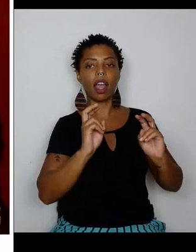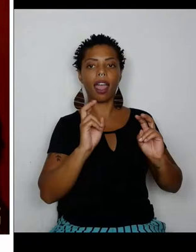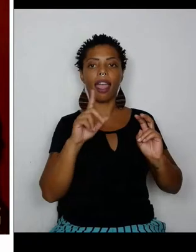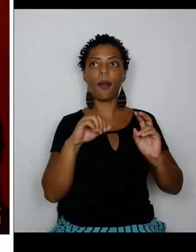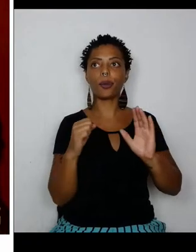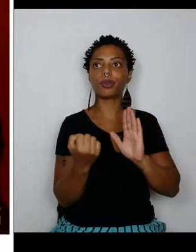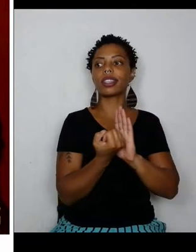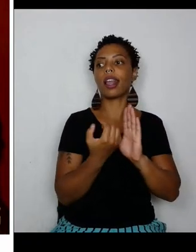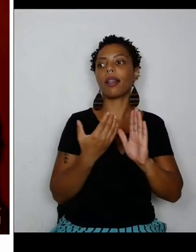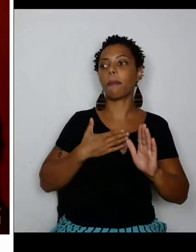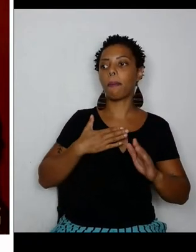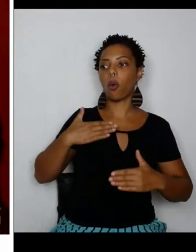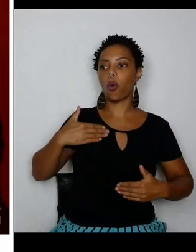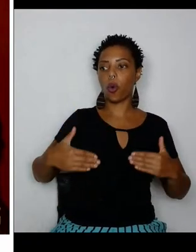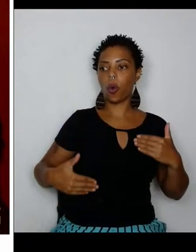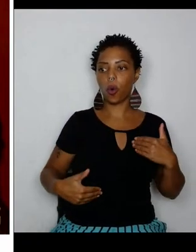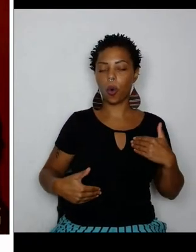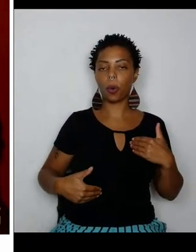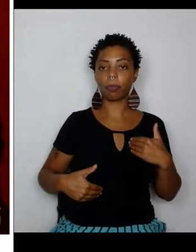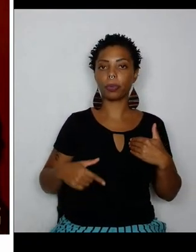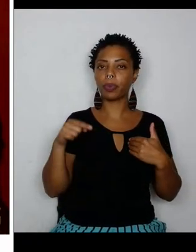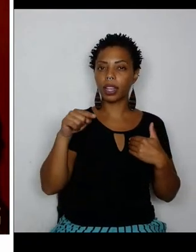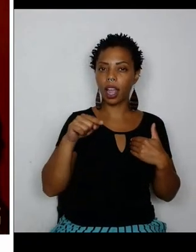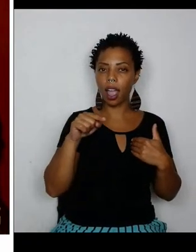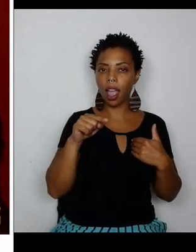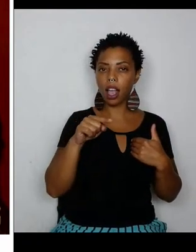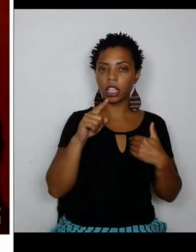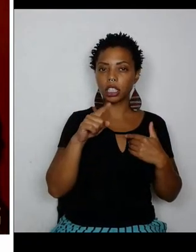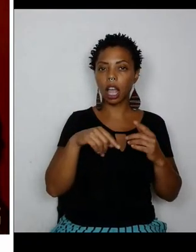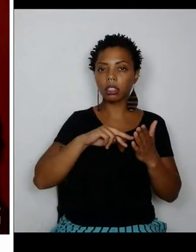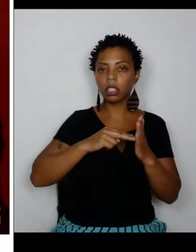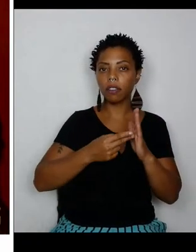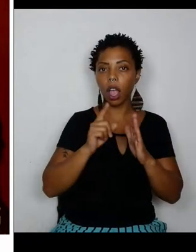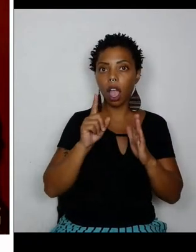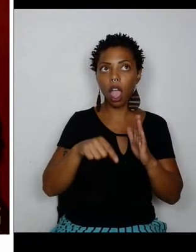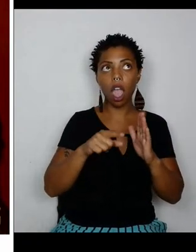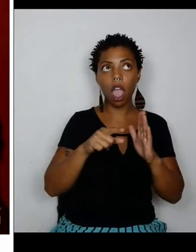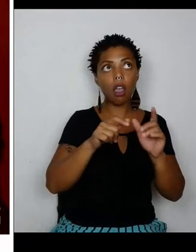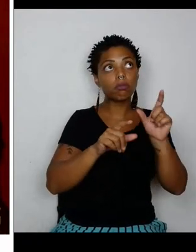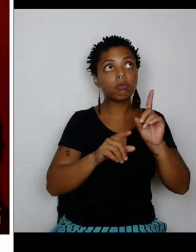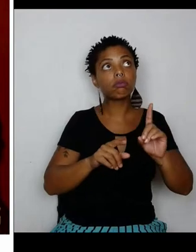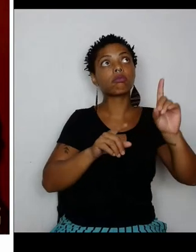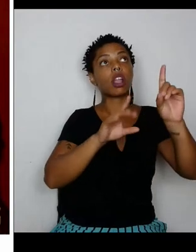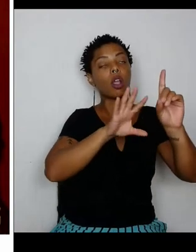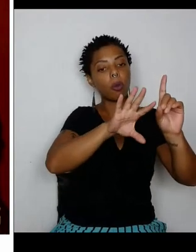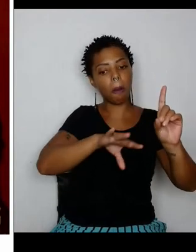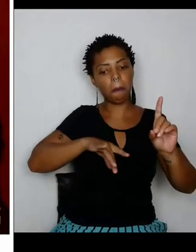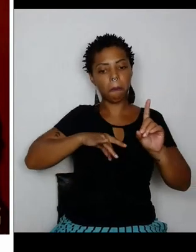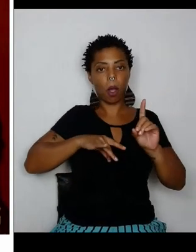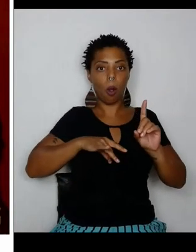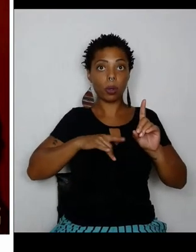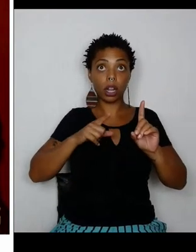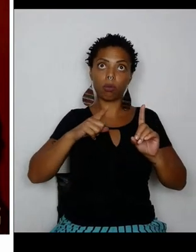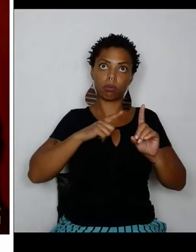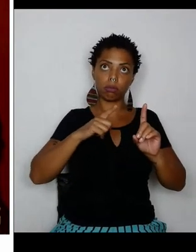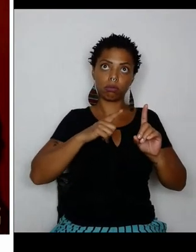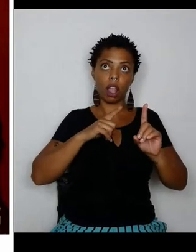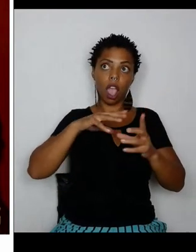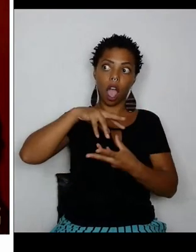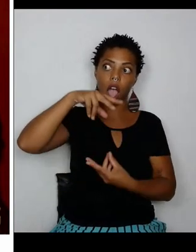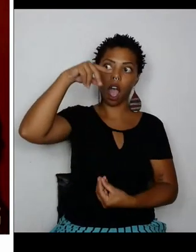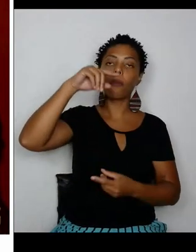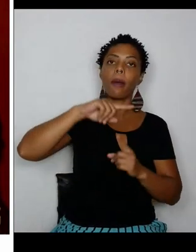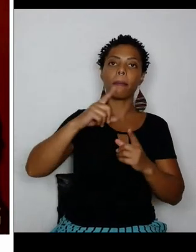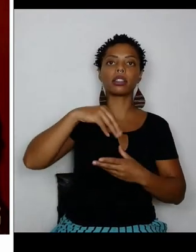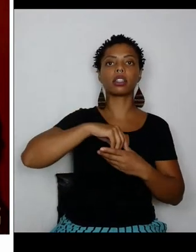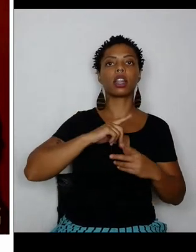icon is thus divine stamping of the soul and human painting the panel the holy face image marks and makes